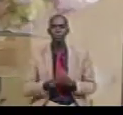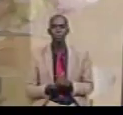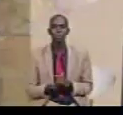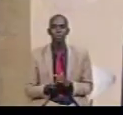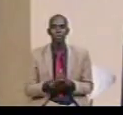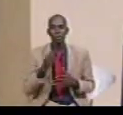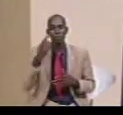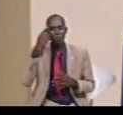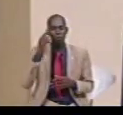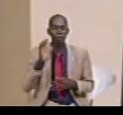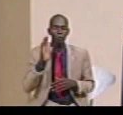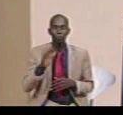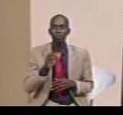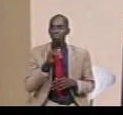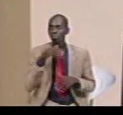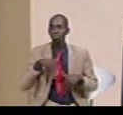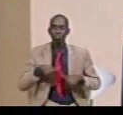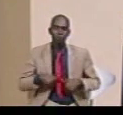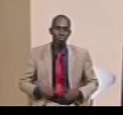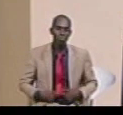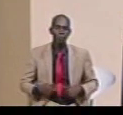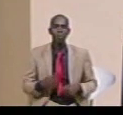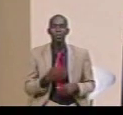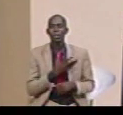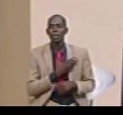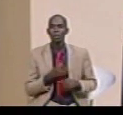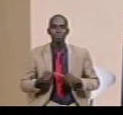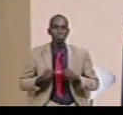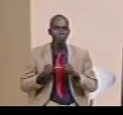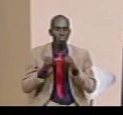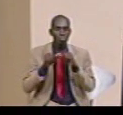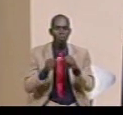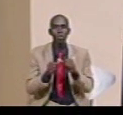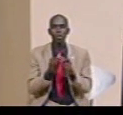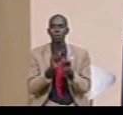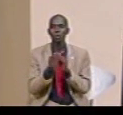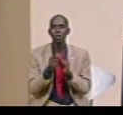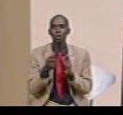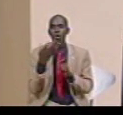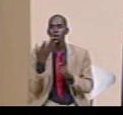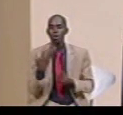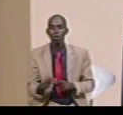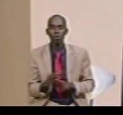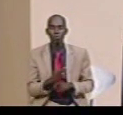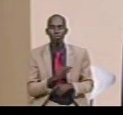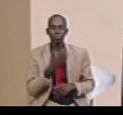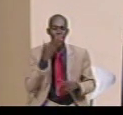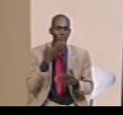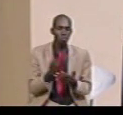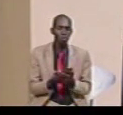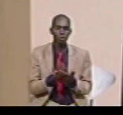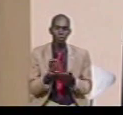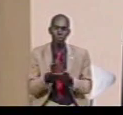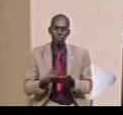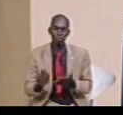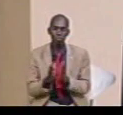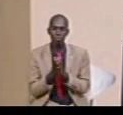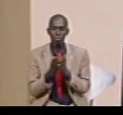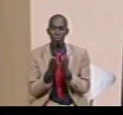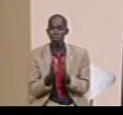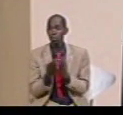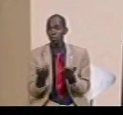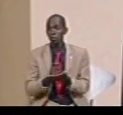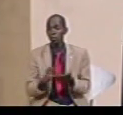for his tireless and relentless pursuit of quality literature for the ministry and for